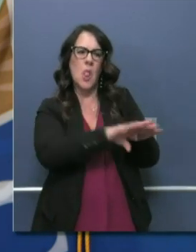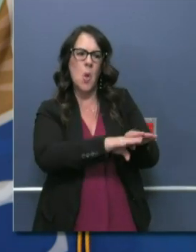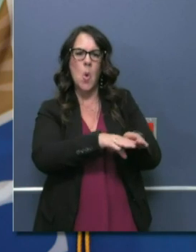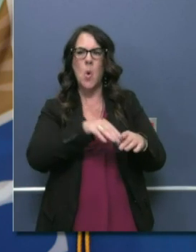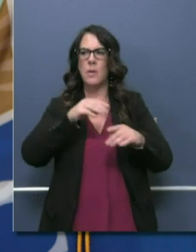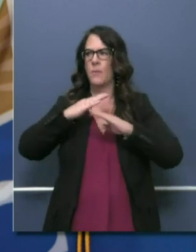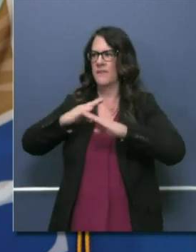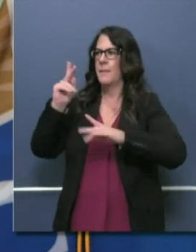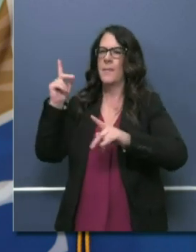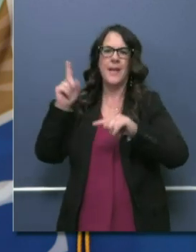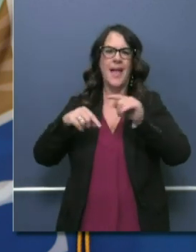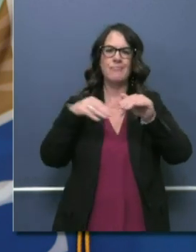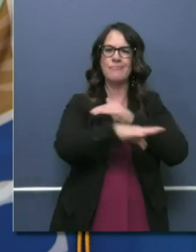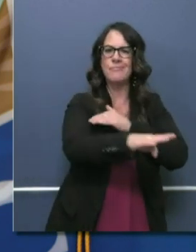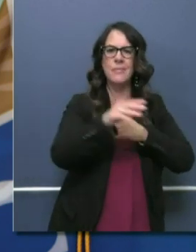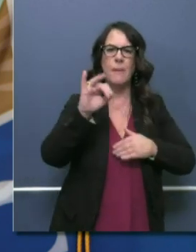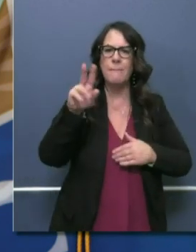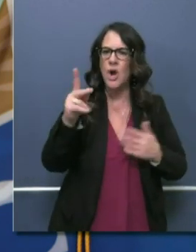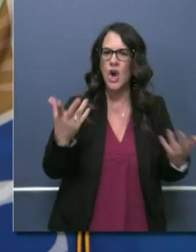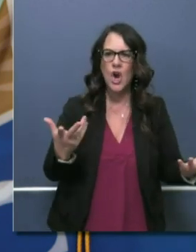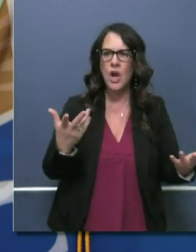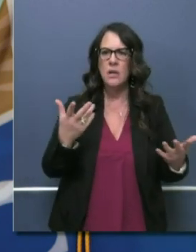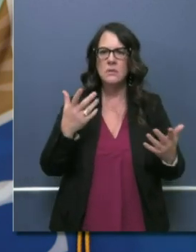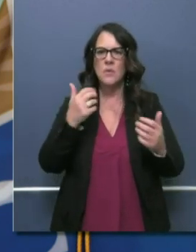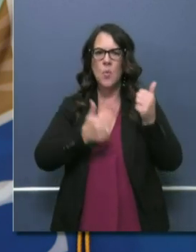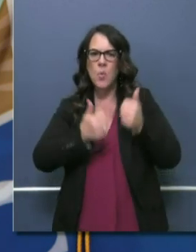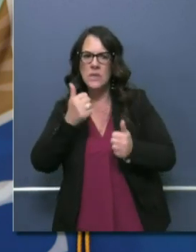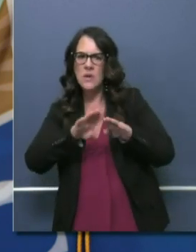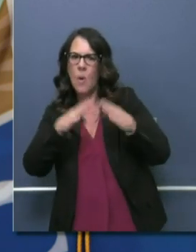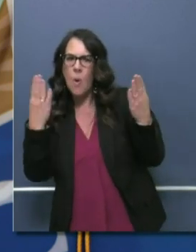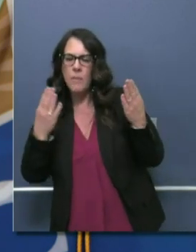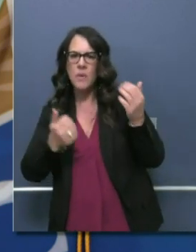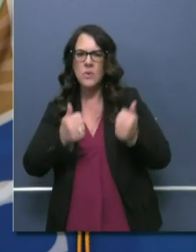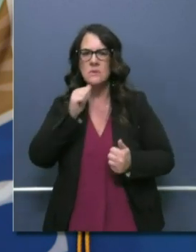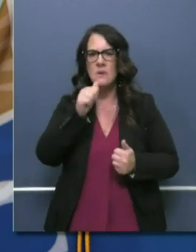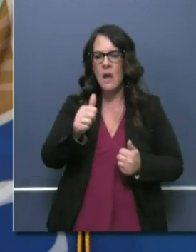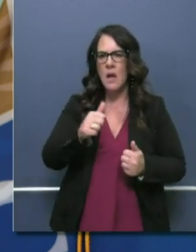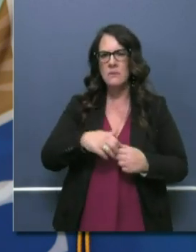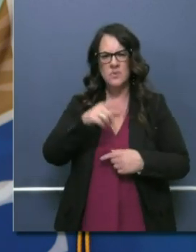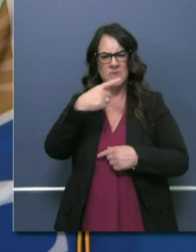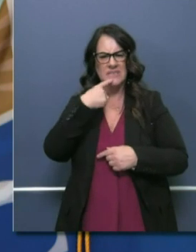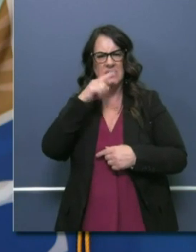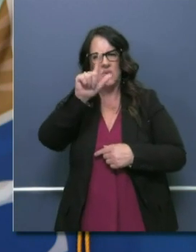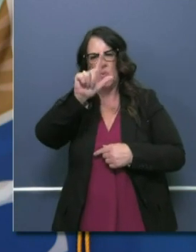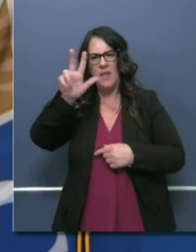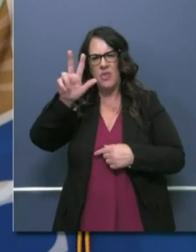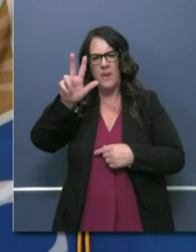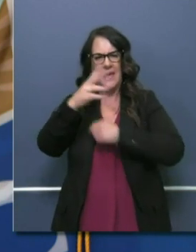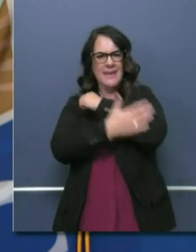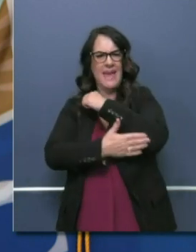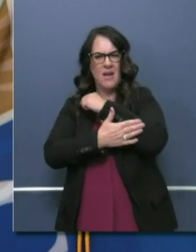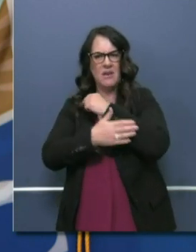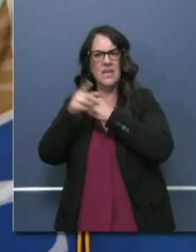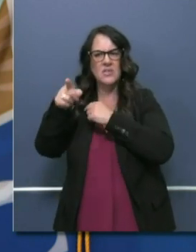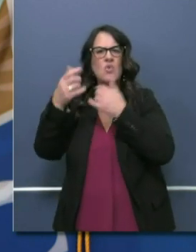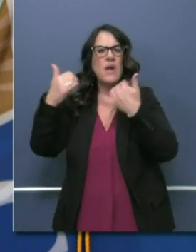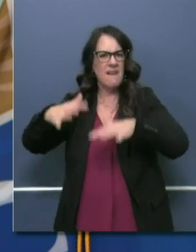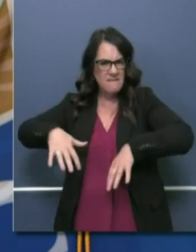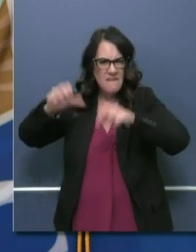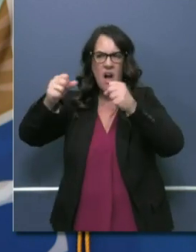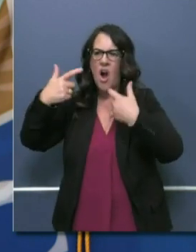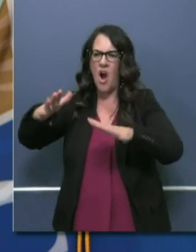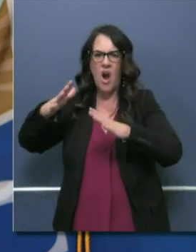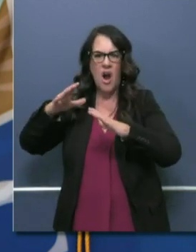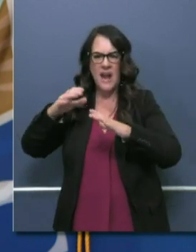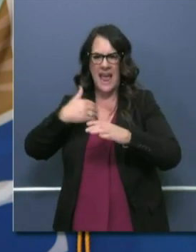then the other question would be, you mentioned that 23 counties right now are actively tracing. Can you just give a little bit more